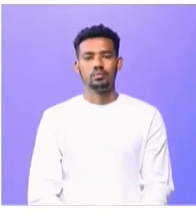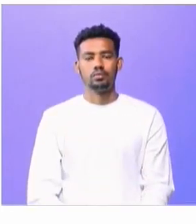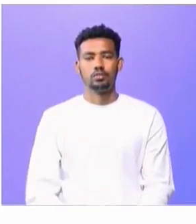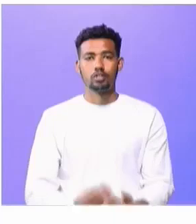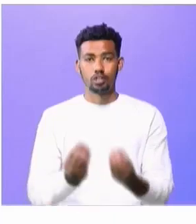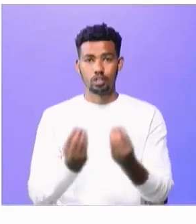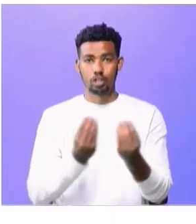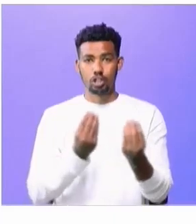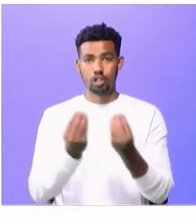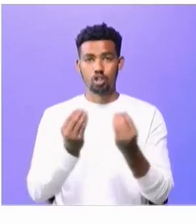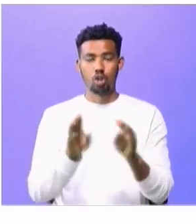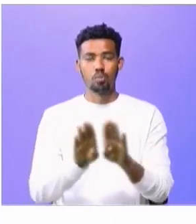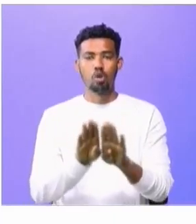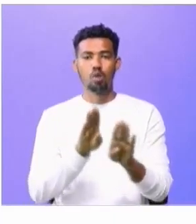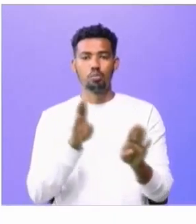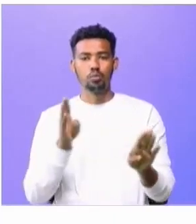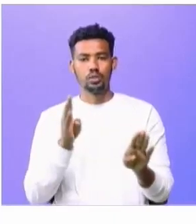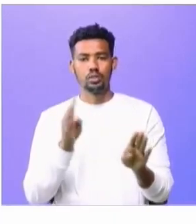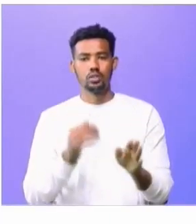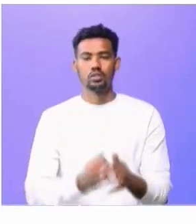opens